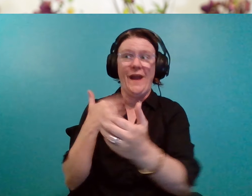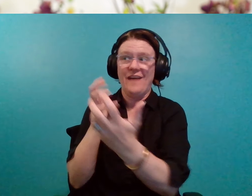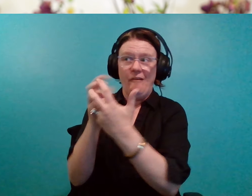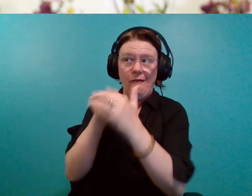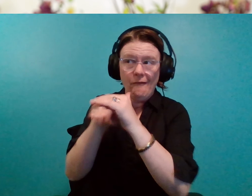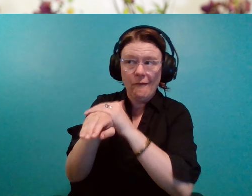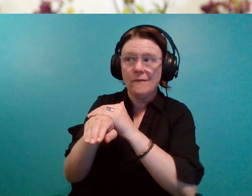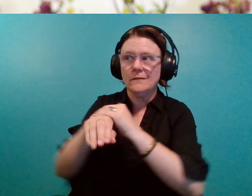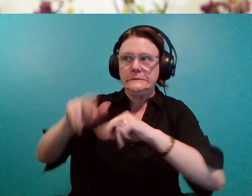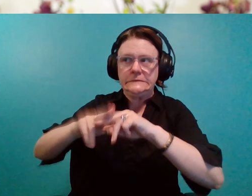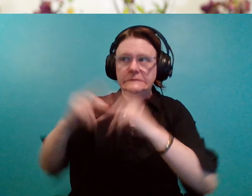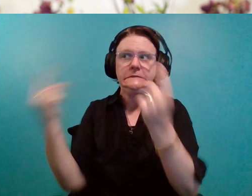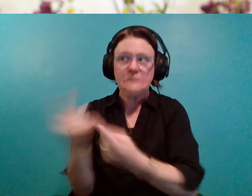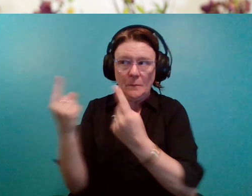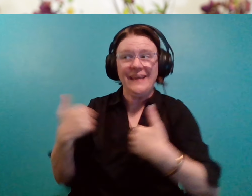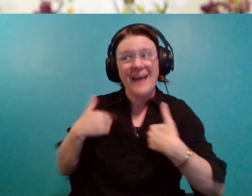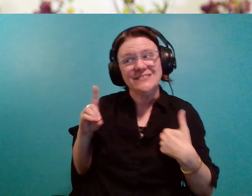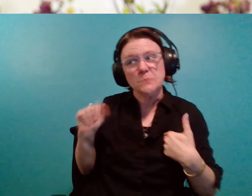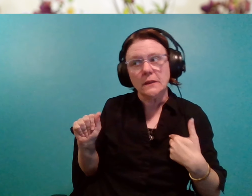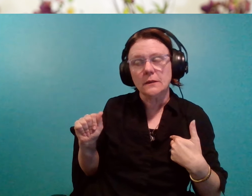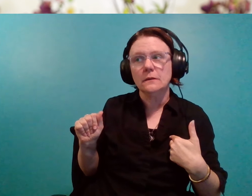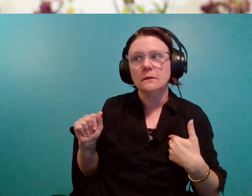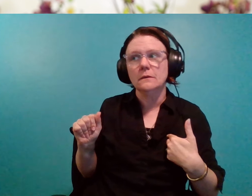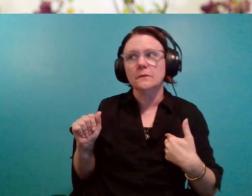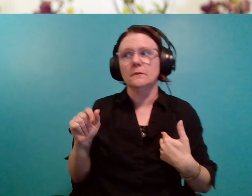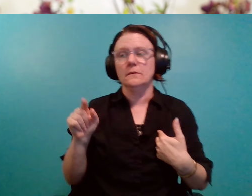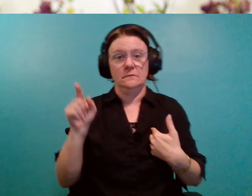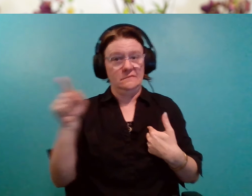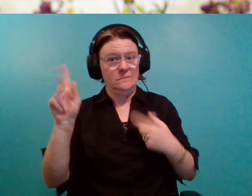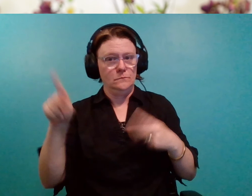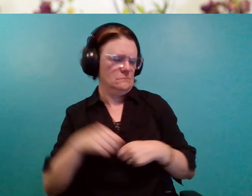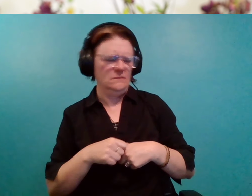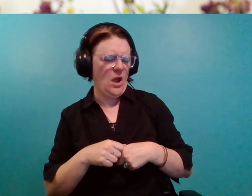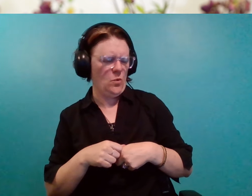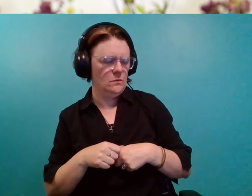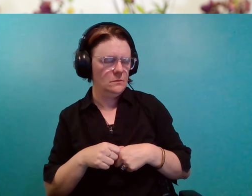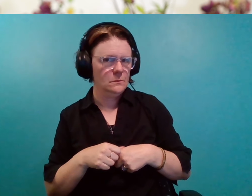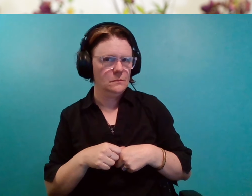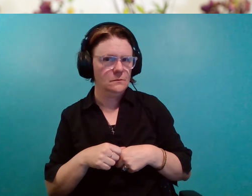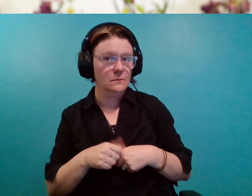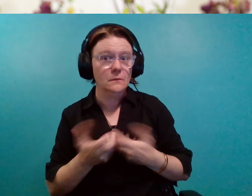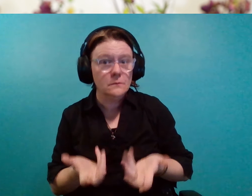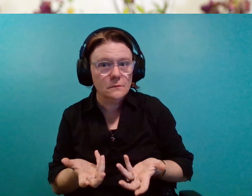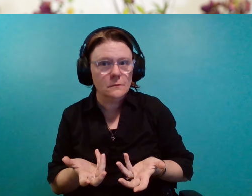any accommodations for me as a voter with a disability?" And the elected official said no.